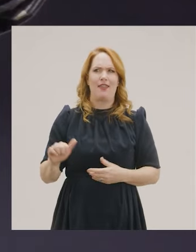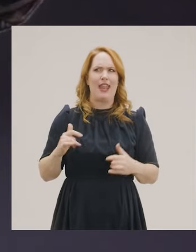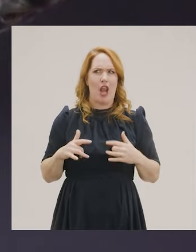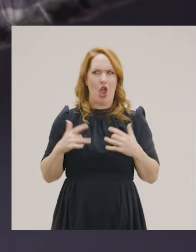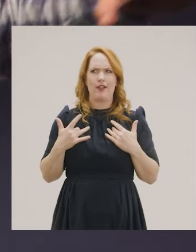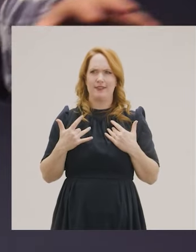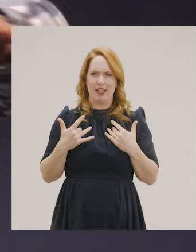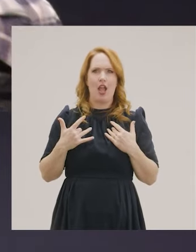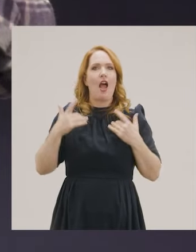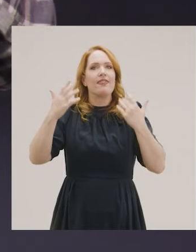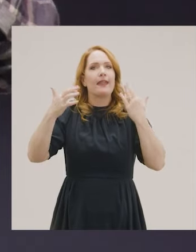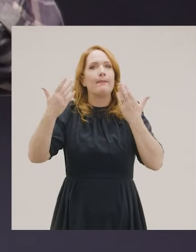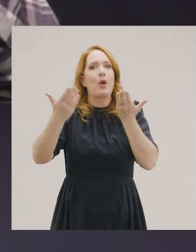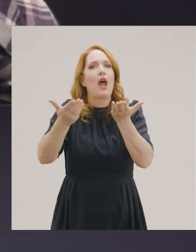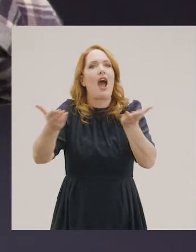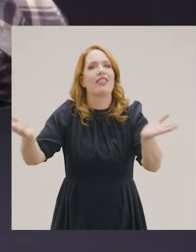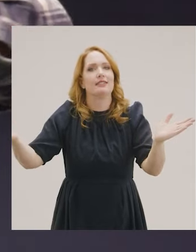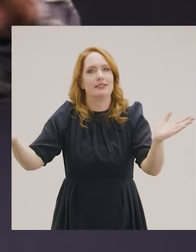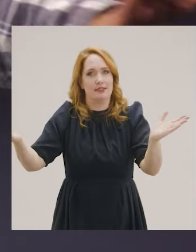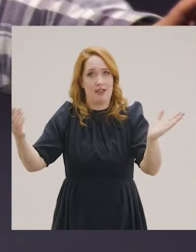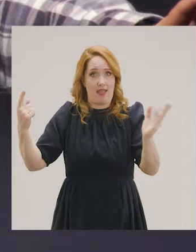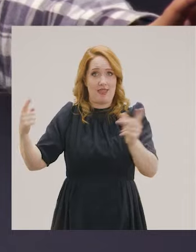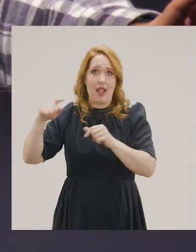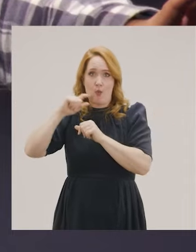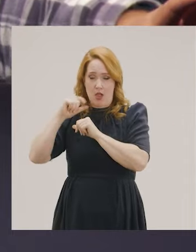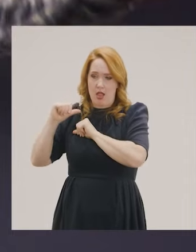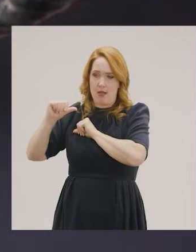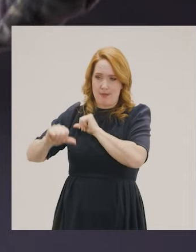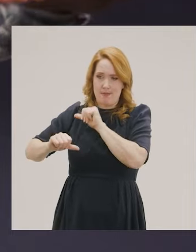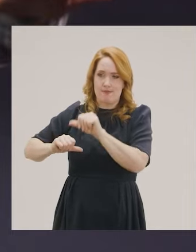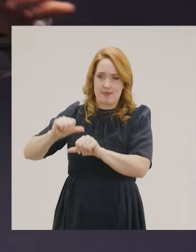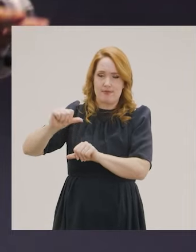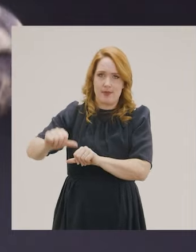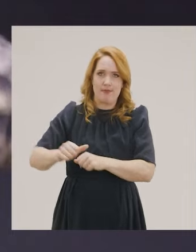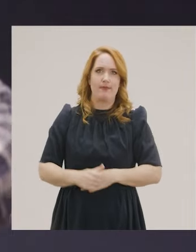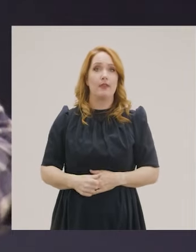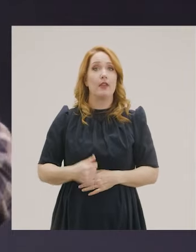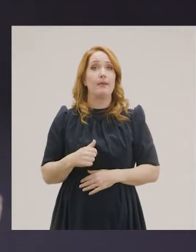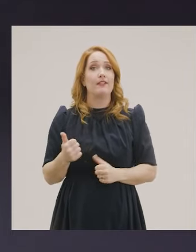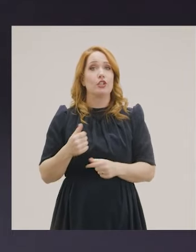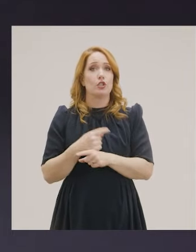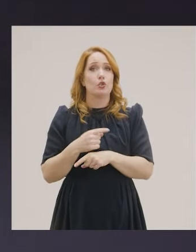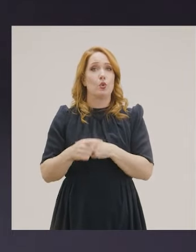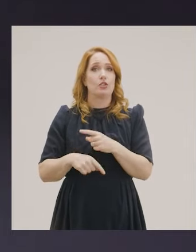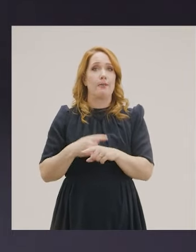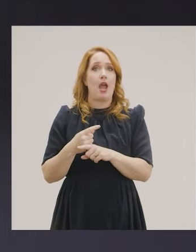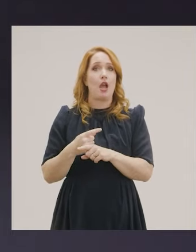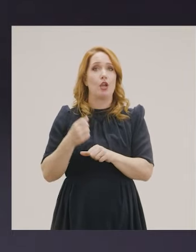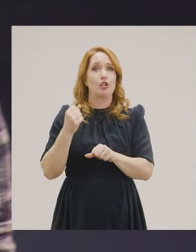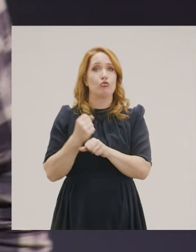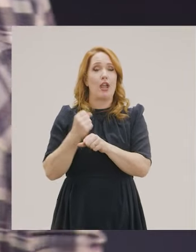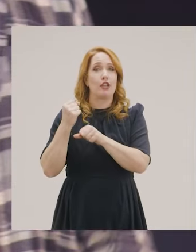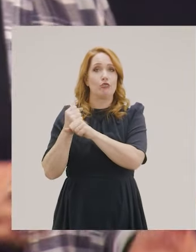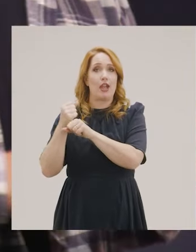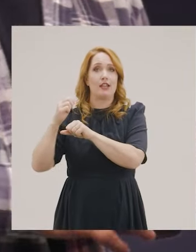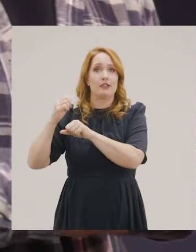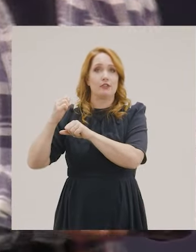They are helping the community. Their lives are just outward looking, and that travels down the generations. I mentioned in the past about my